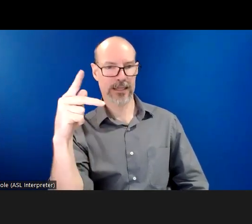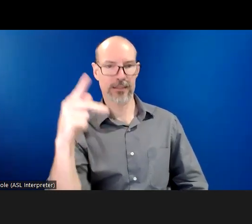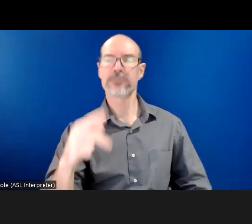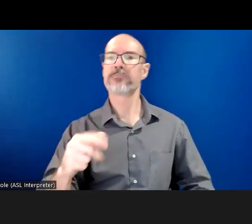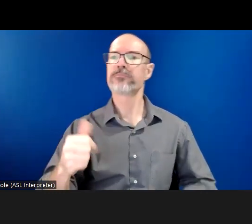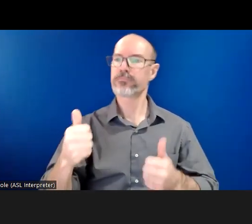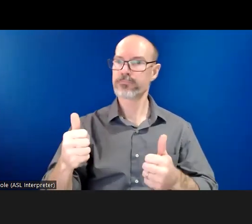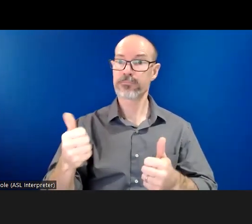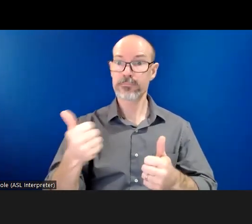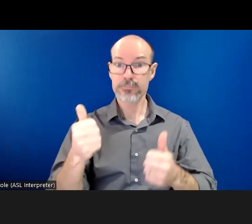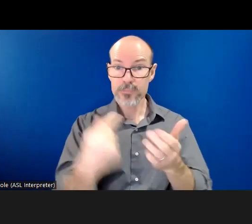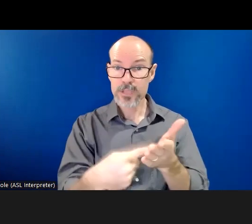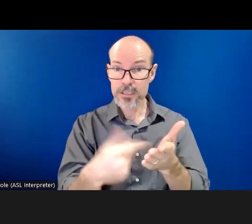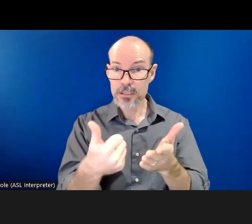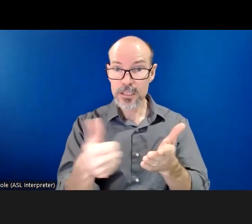discussion?